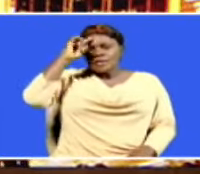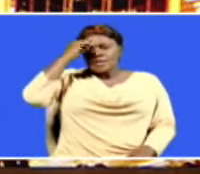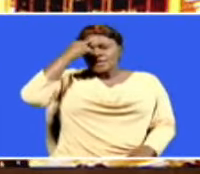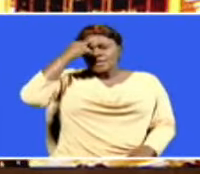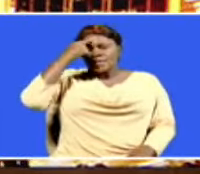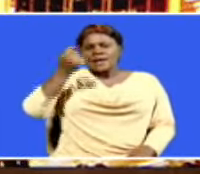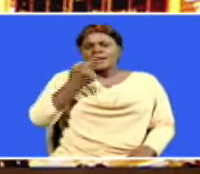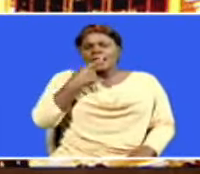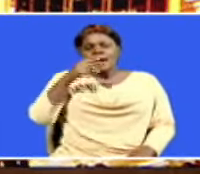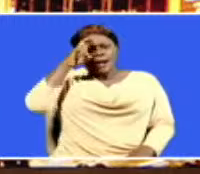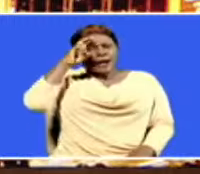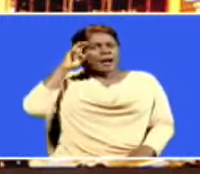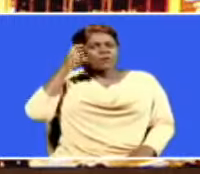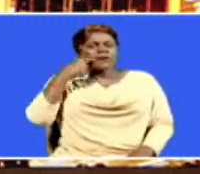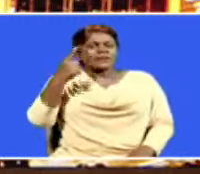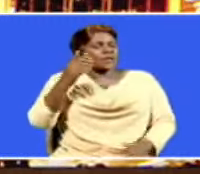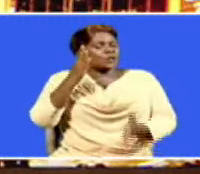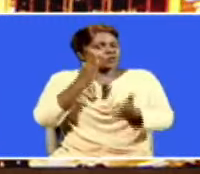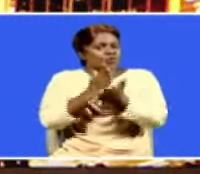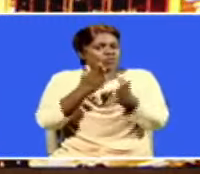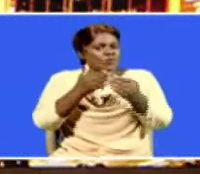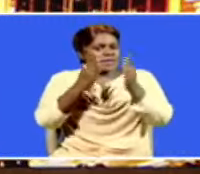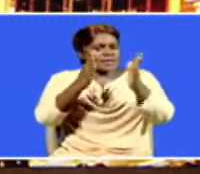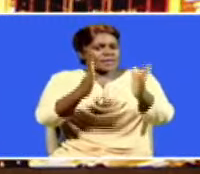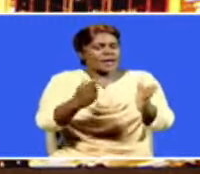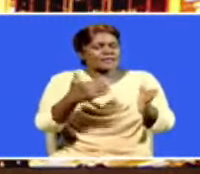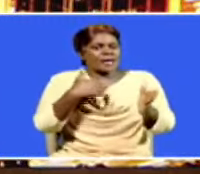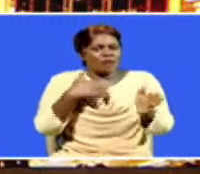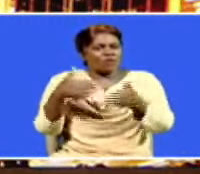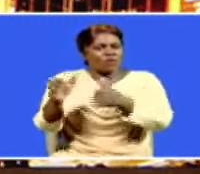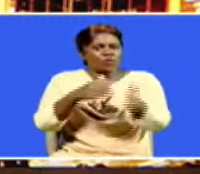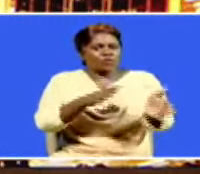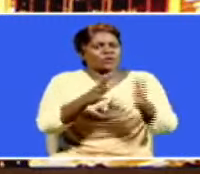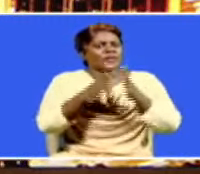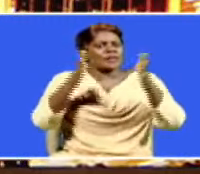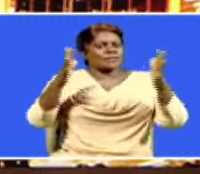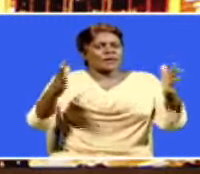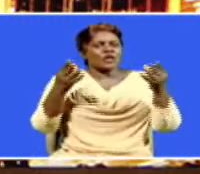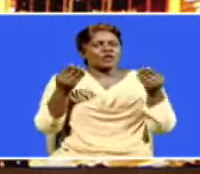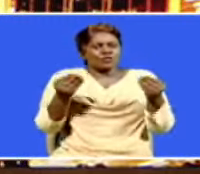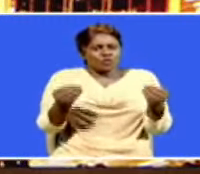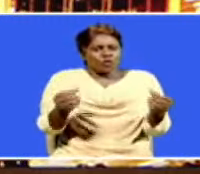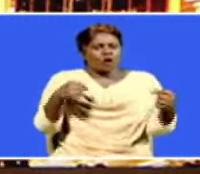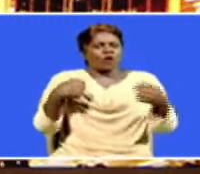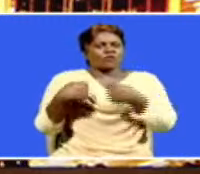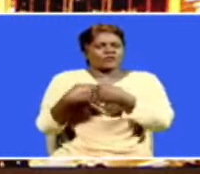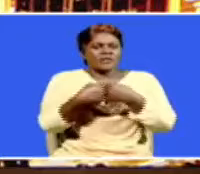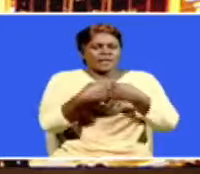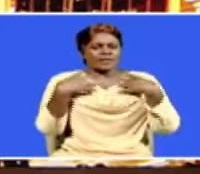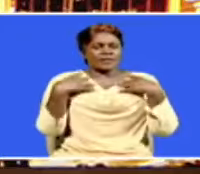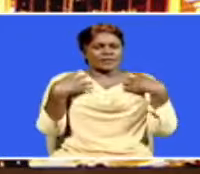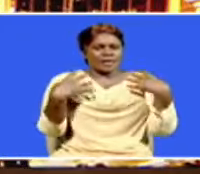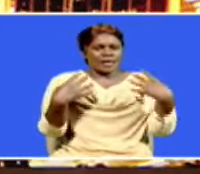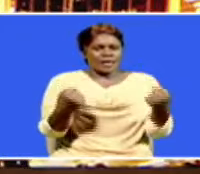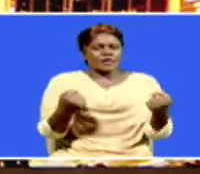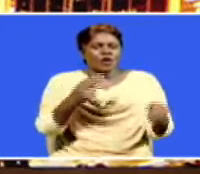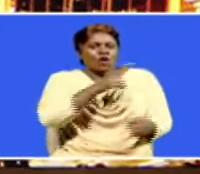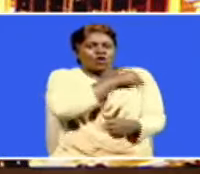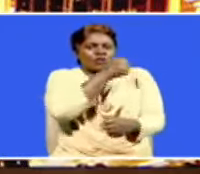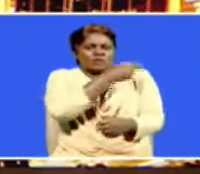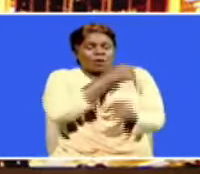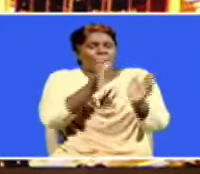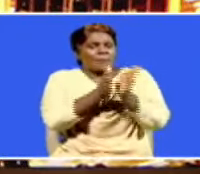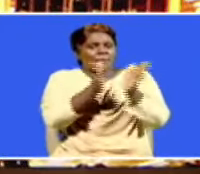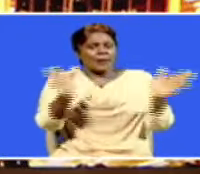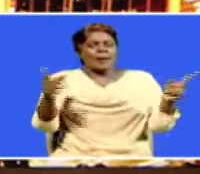India, Karua anasema kwamba licha ya viongozi kuwa na nafasi kubwa katika kushughulikia changamoto za afya katika hospitali za